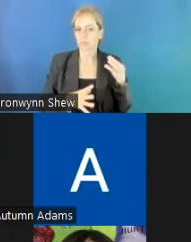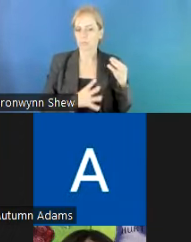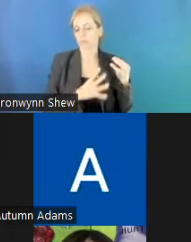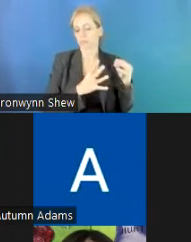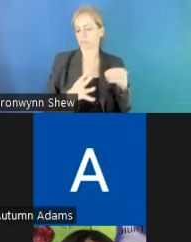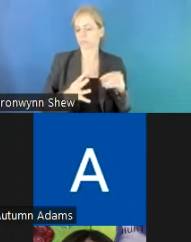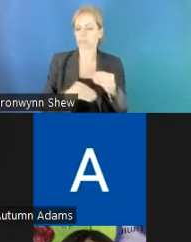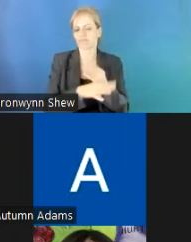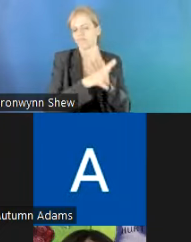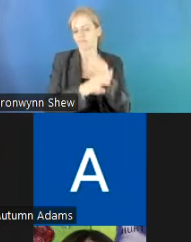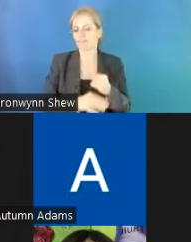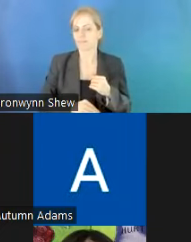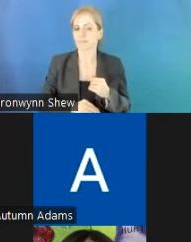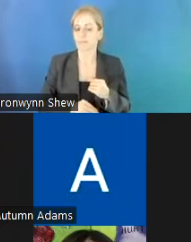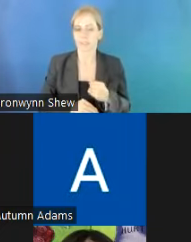effective.